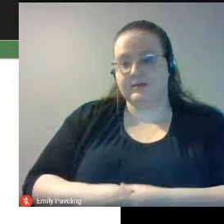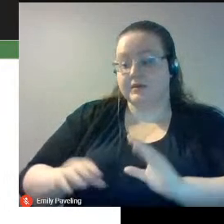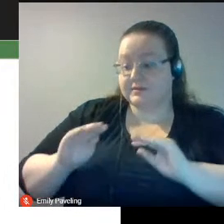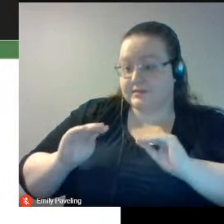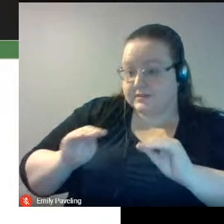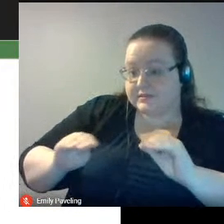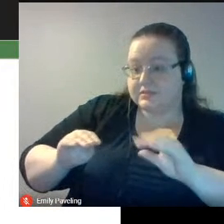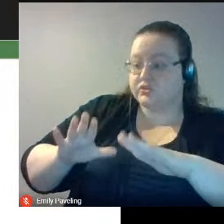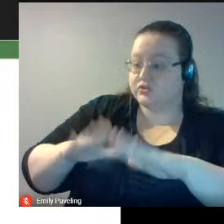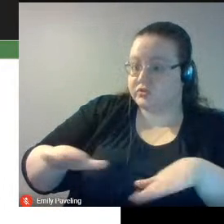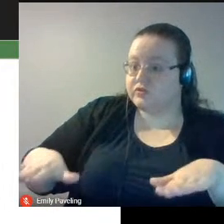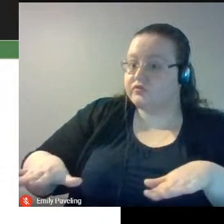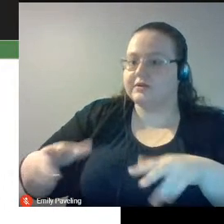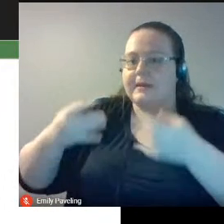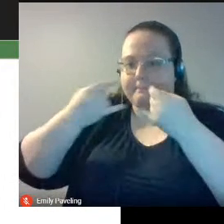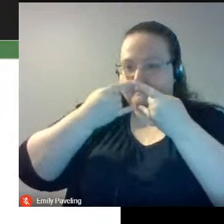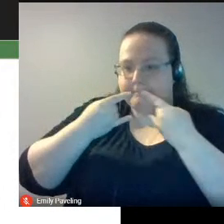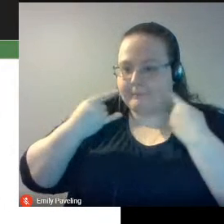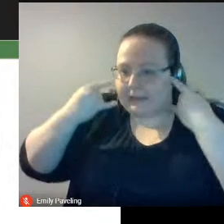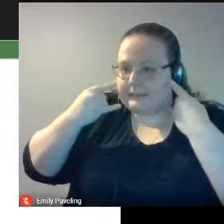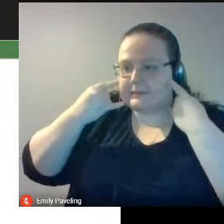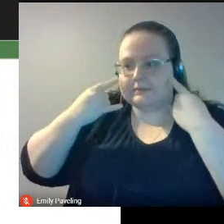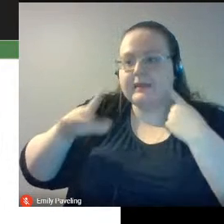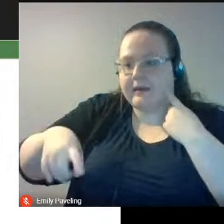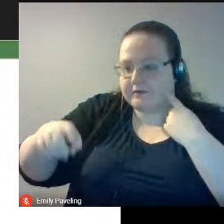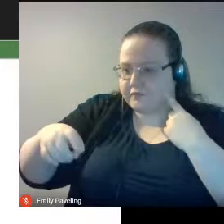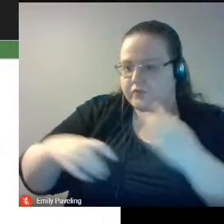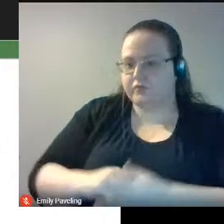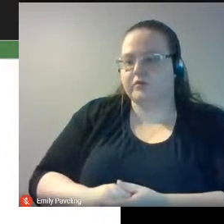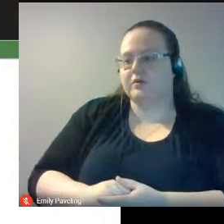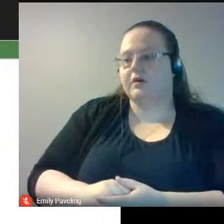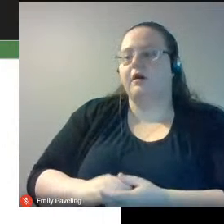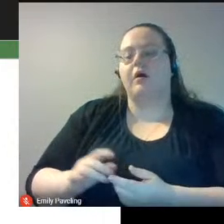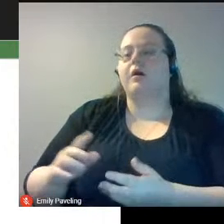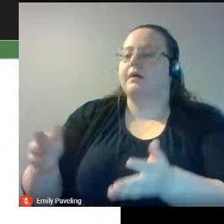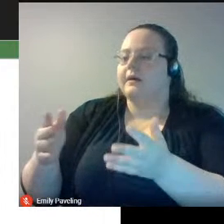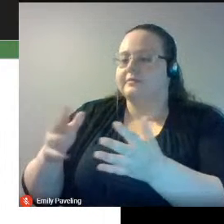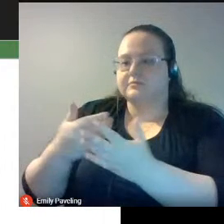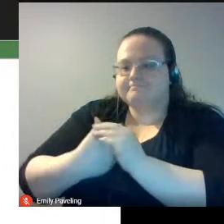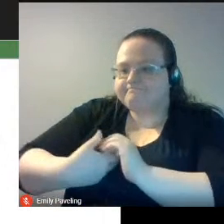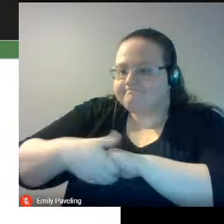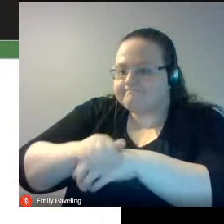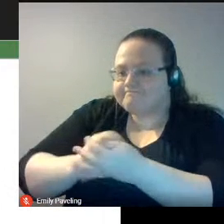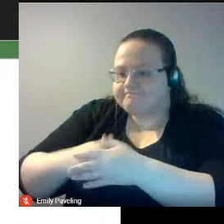required, and enhanced hand hygiene and cleaning. It will also be